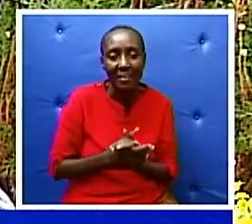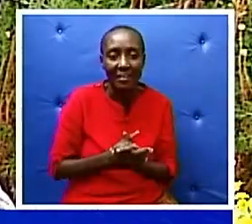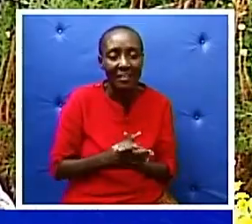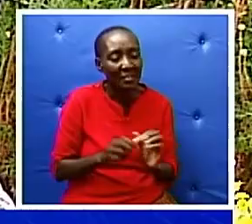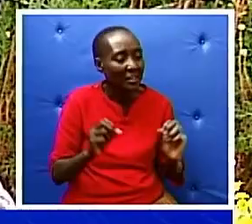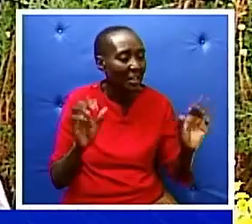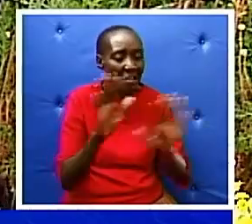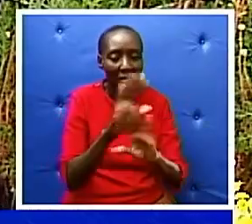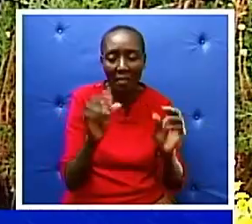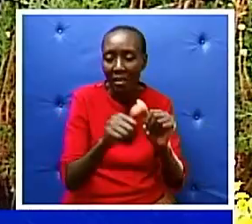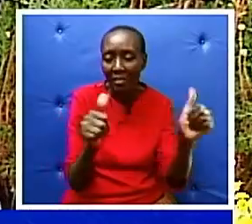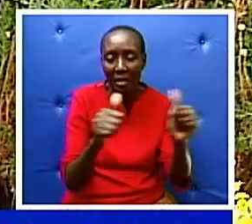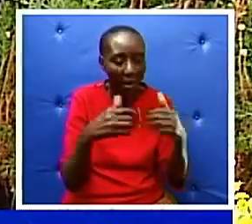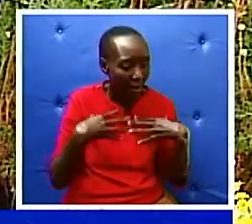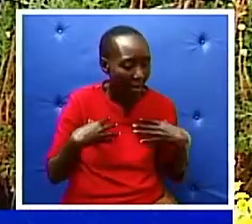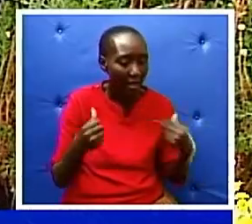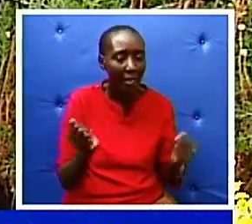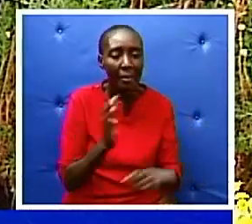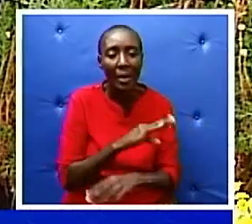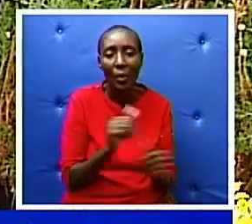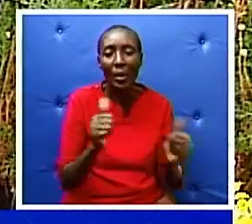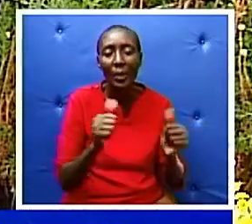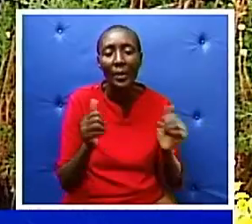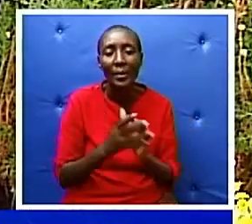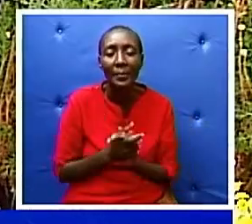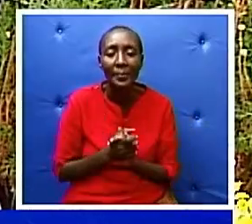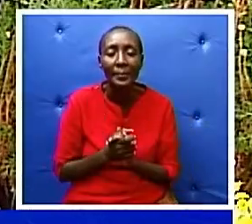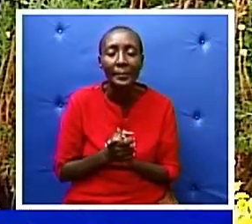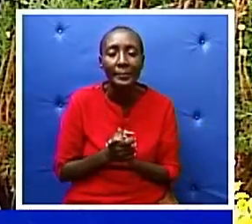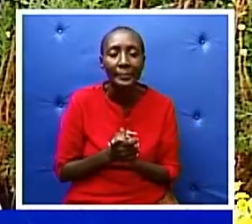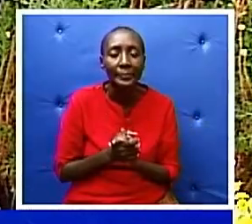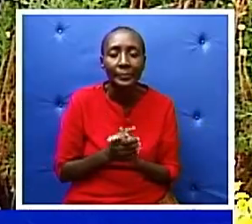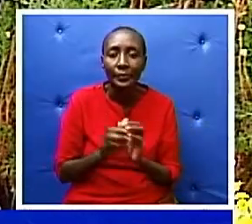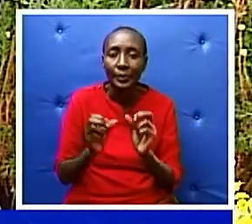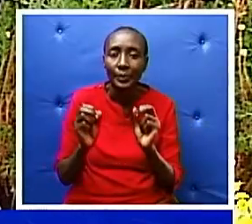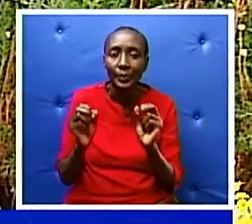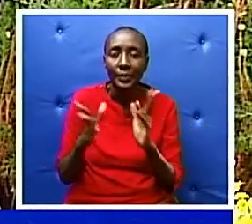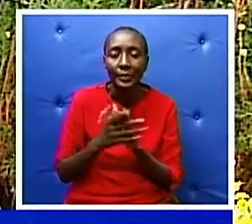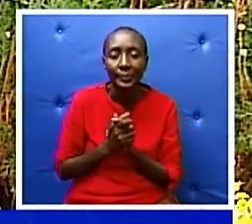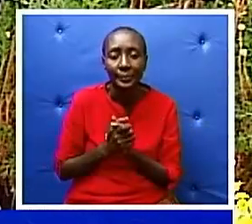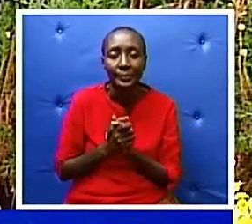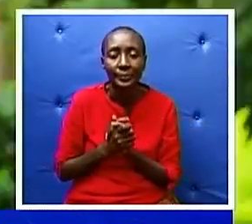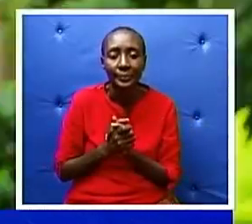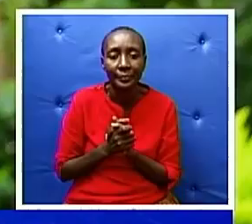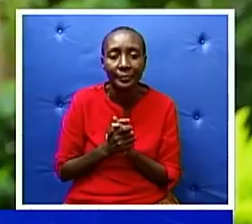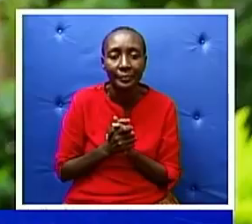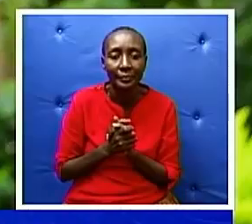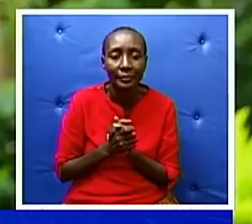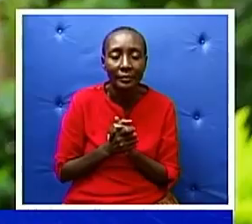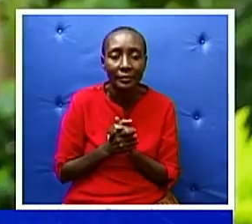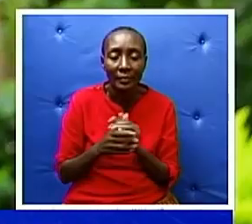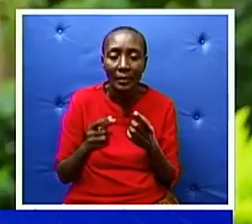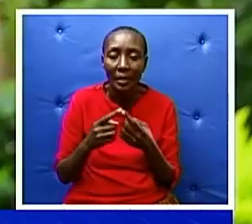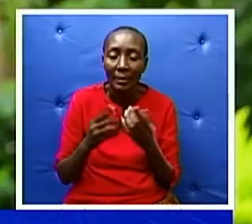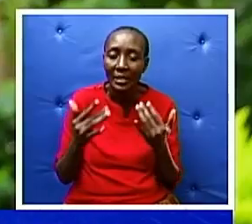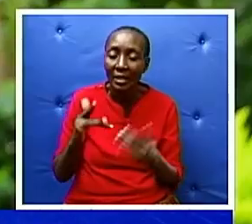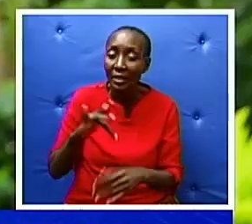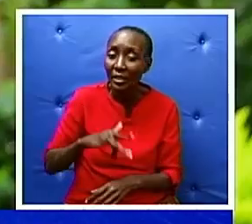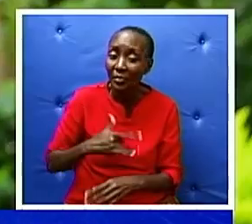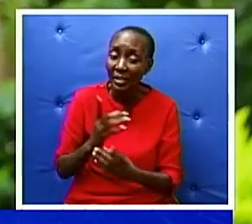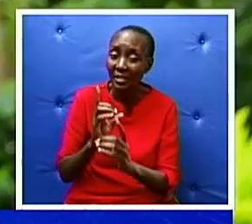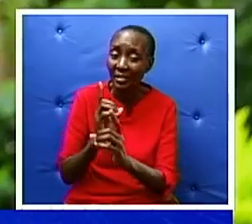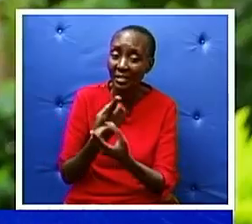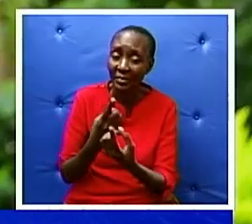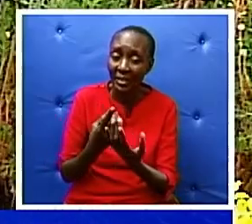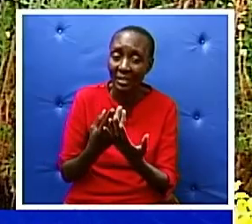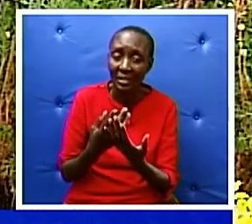will recover. Mm-hmm. Okay. But... now it hits different. Well, I am calling on people,